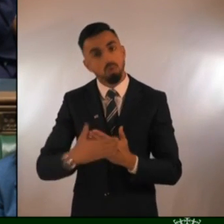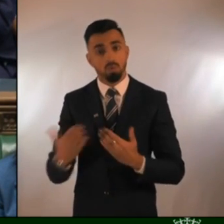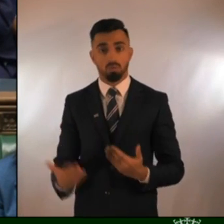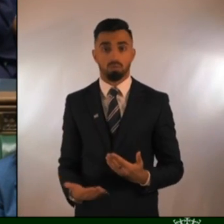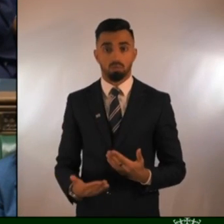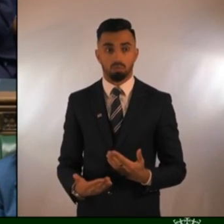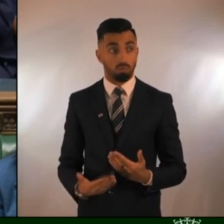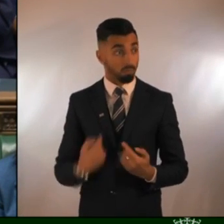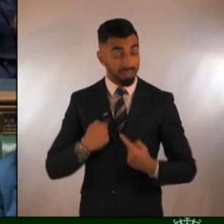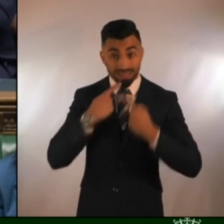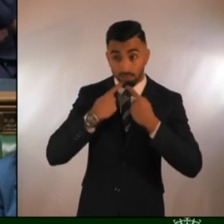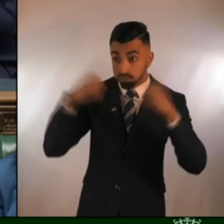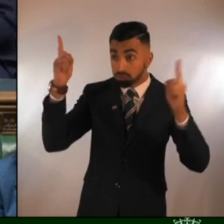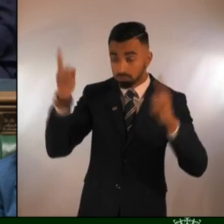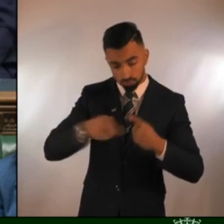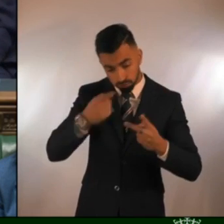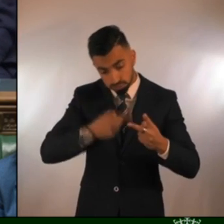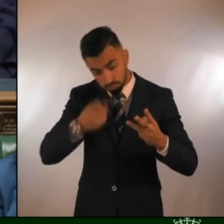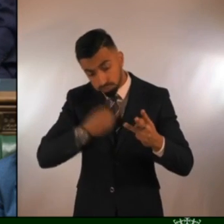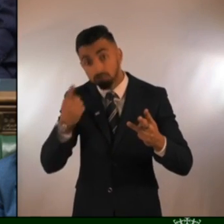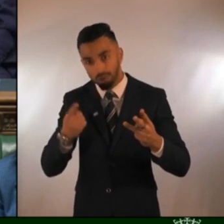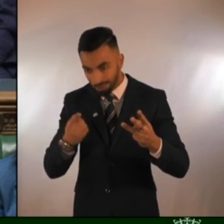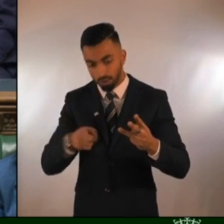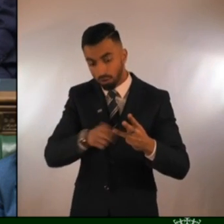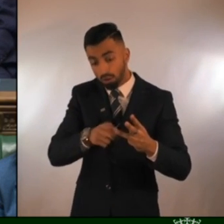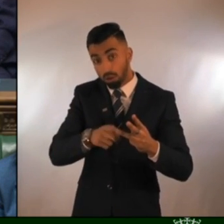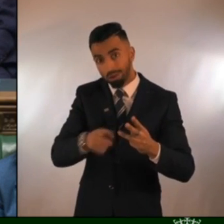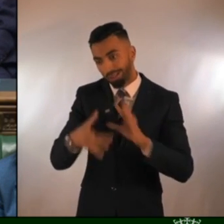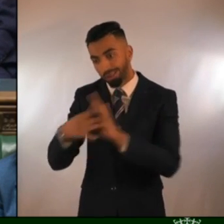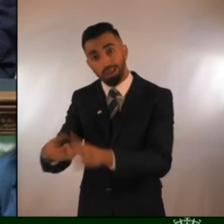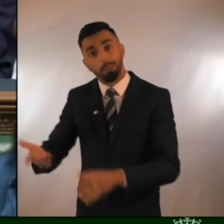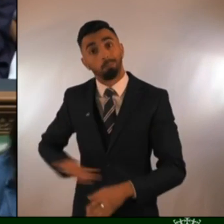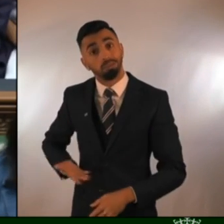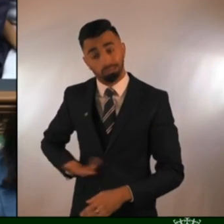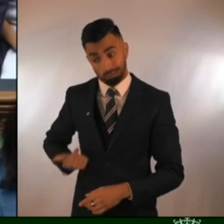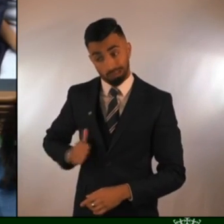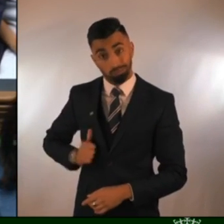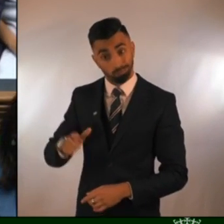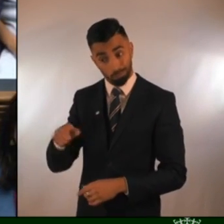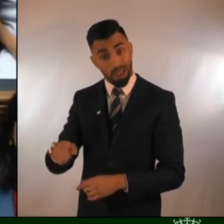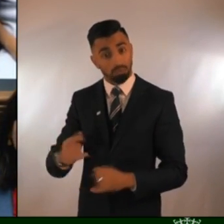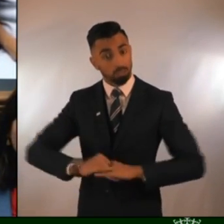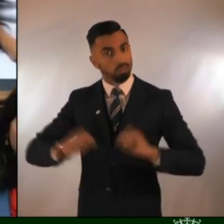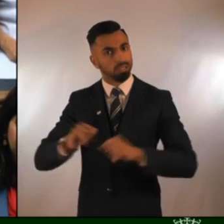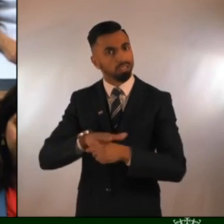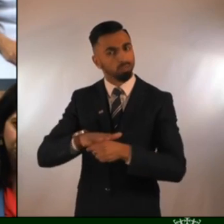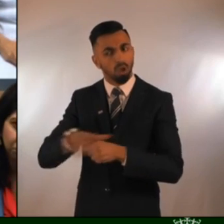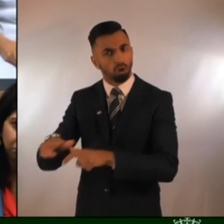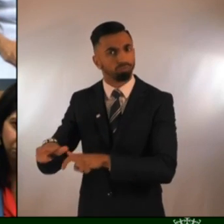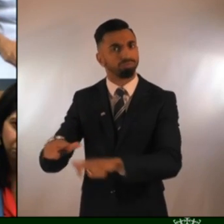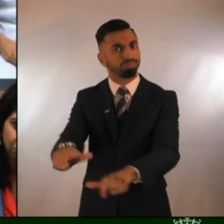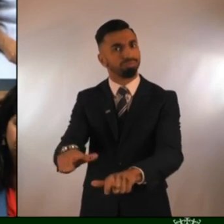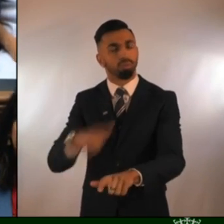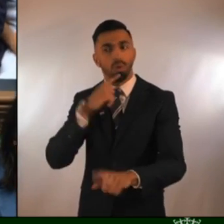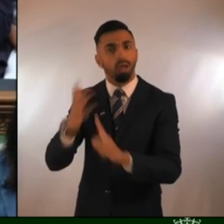businesses through the worst of the crisis. But I have two other measures that will use the tax system to support businesses through